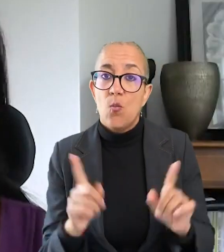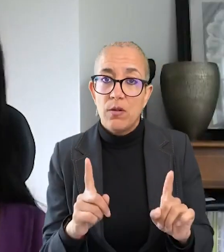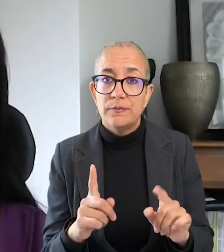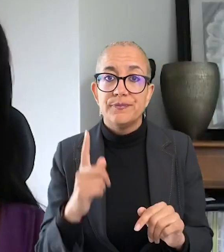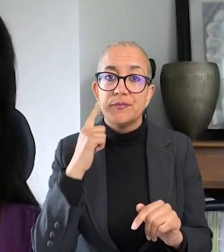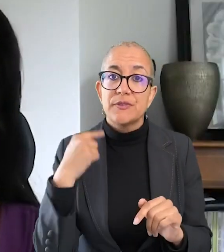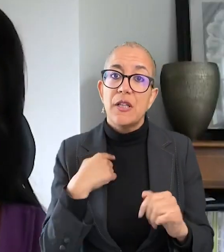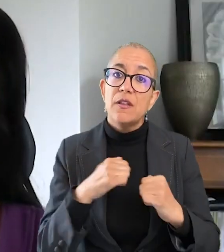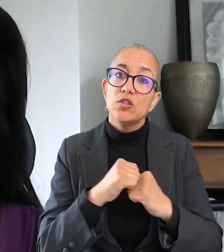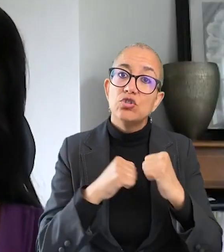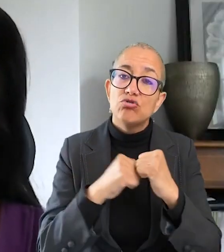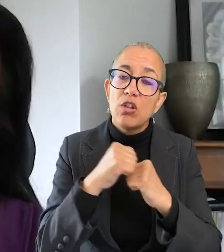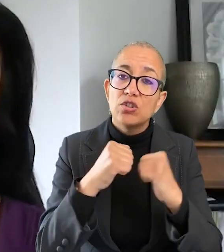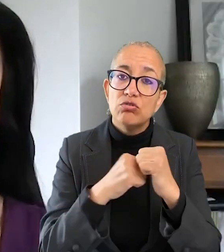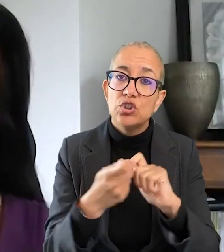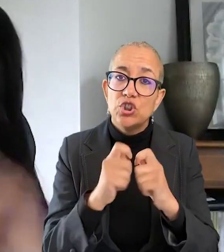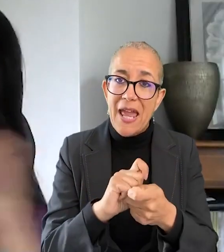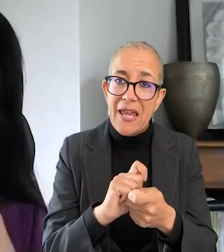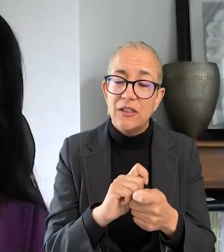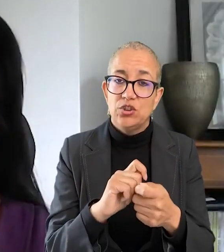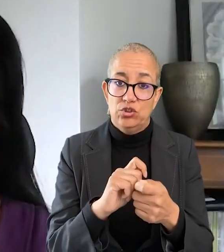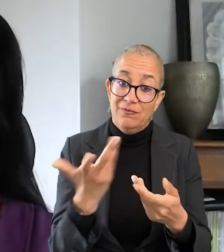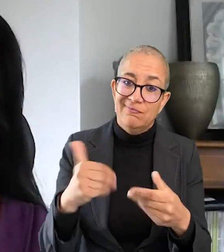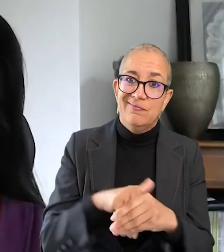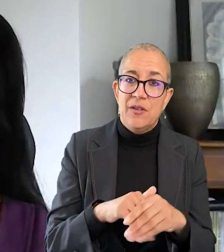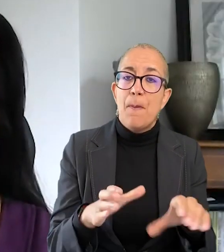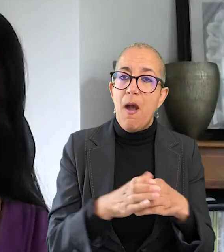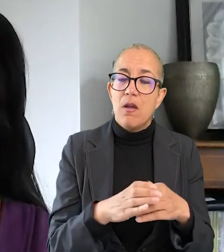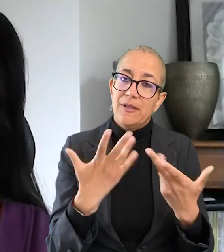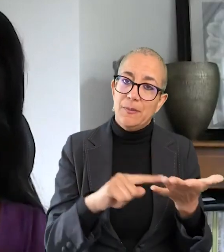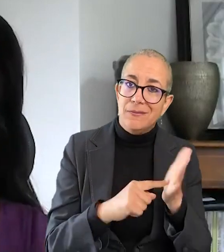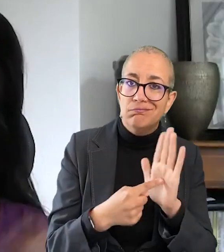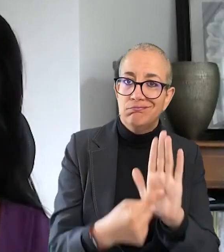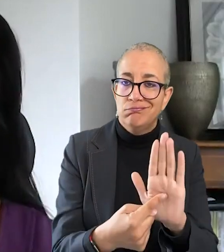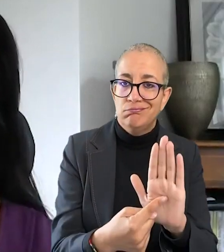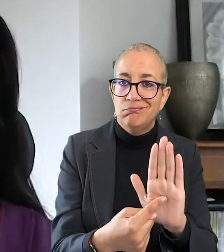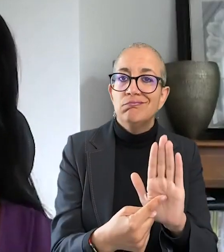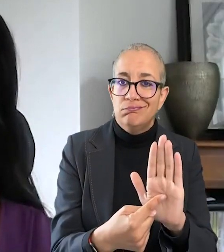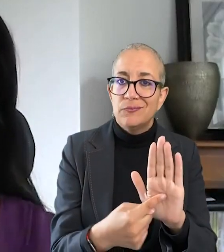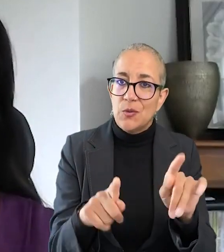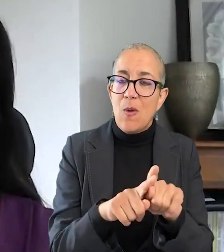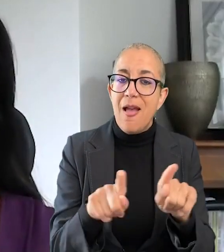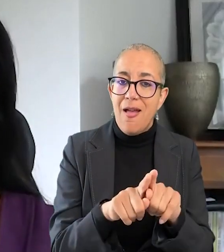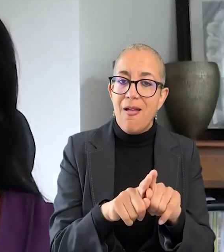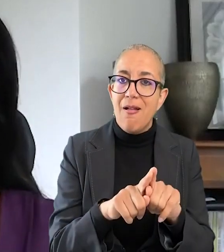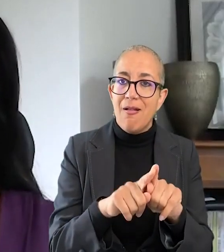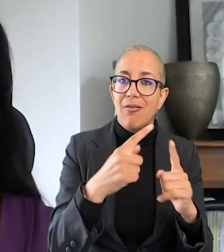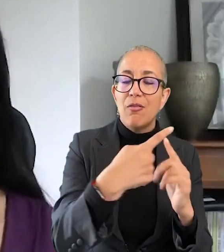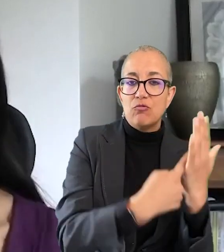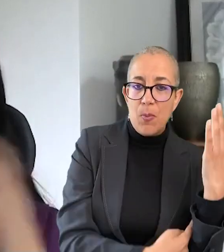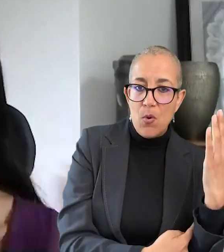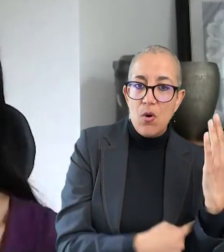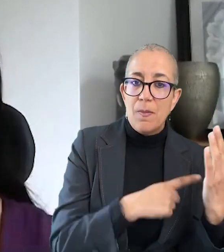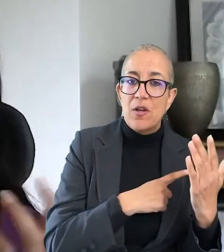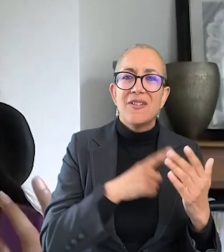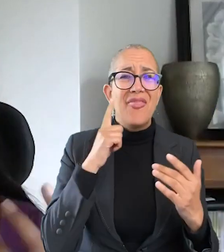the structural change has been highlighted within the party, has been highlighted actually as well in the report, because I think we're